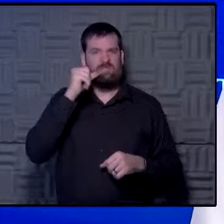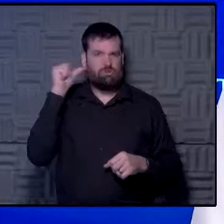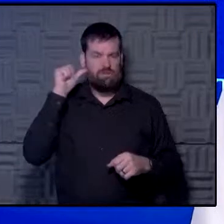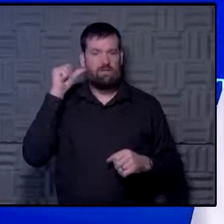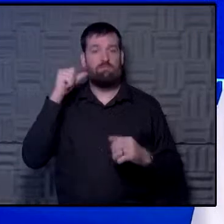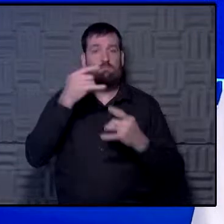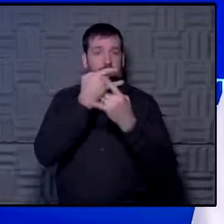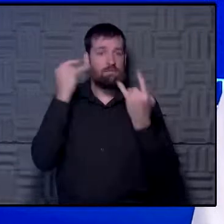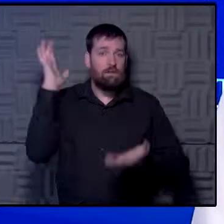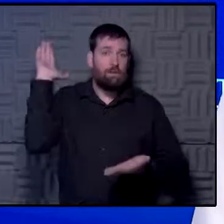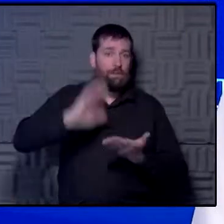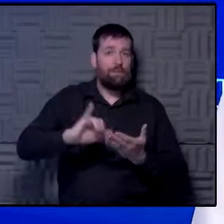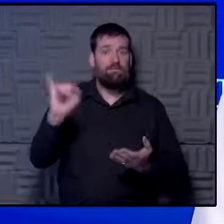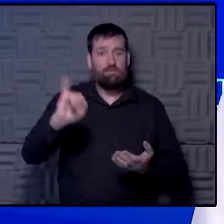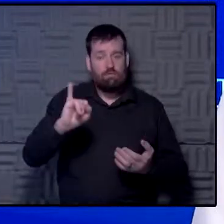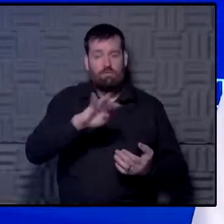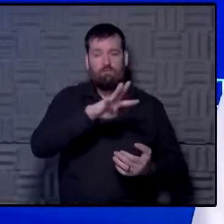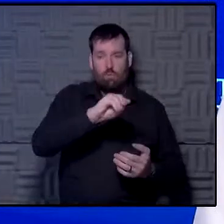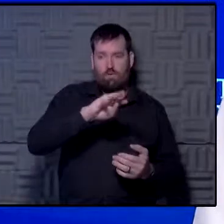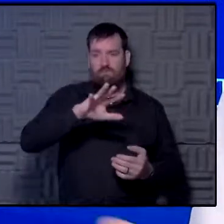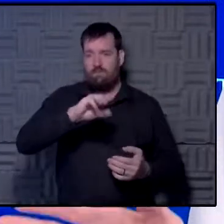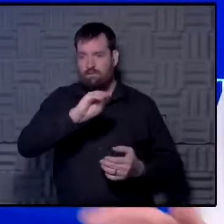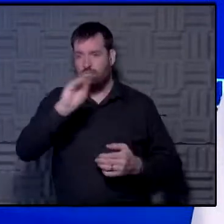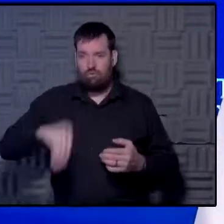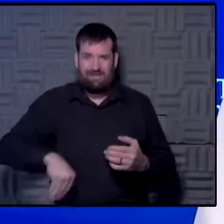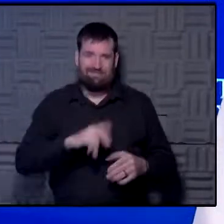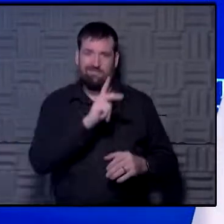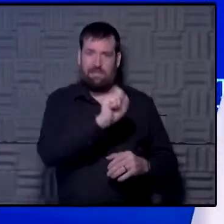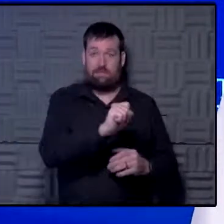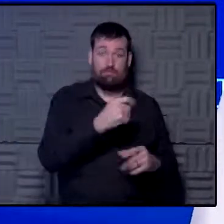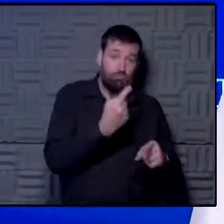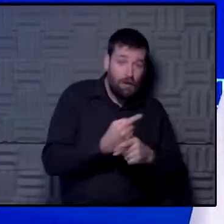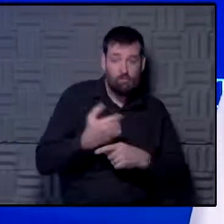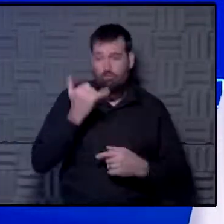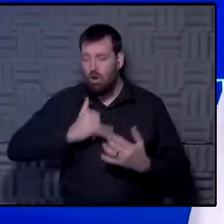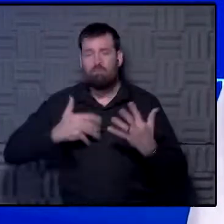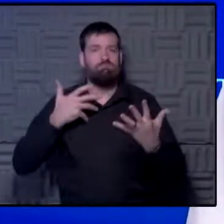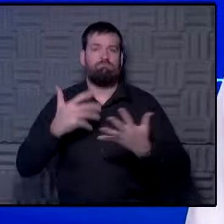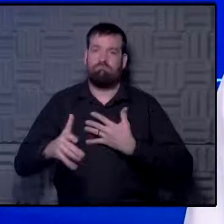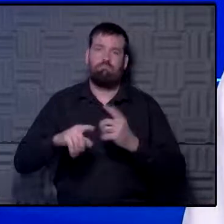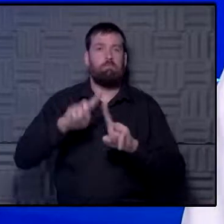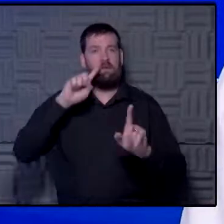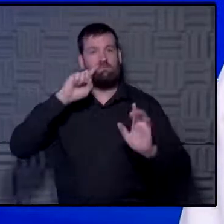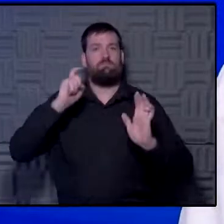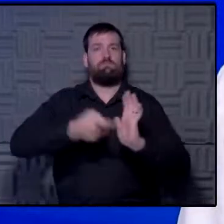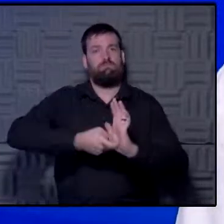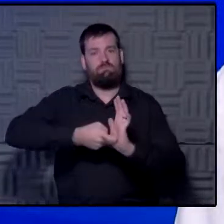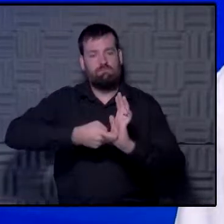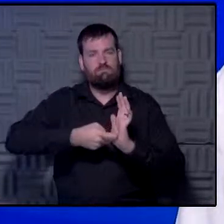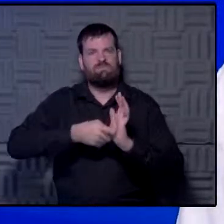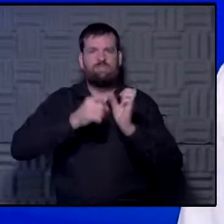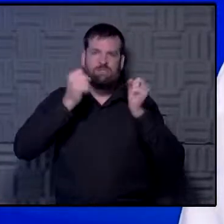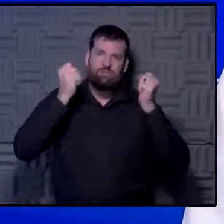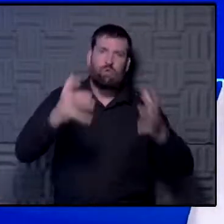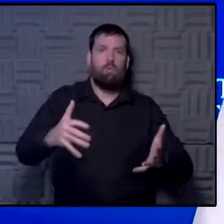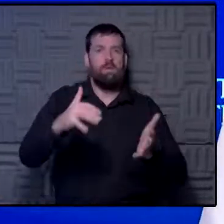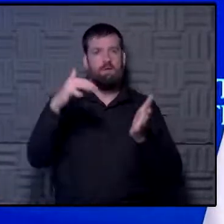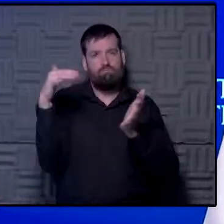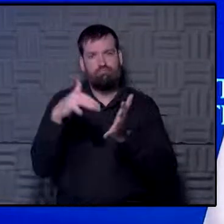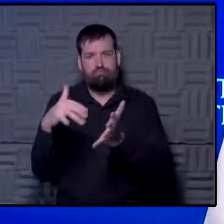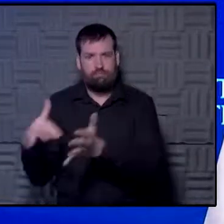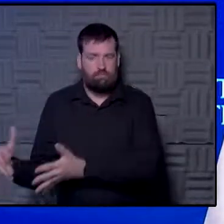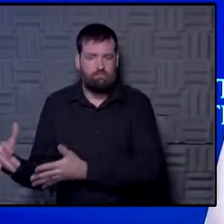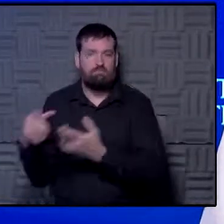masking reduces infection rate by 40 to 50% in Kansas, and whether that's right or wrong, but it does indicate an exact number. But there are so many studies out there that